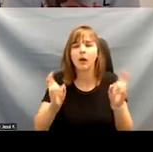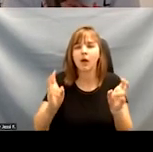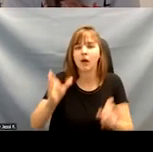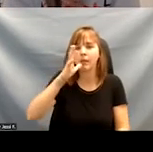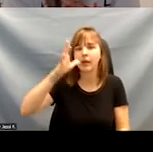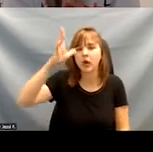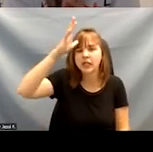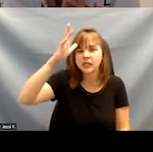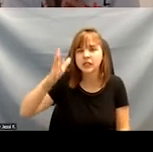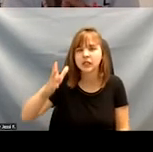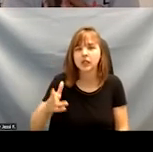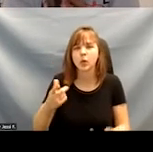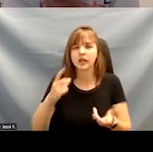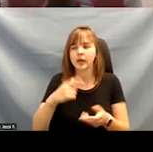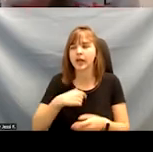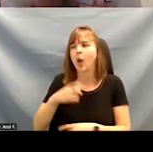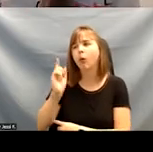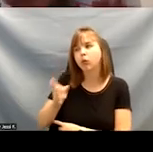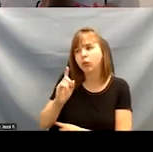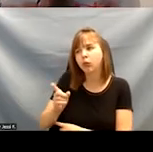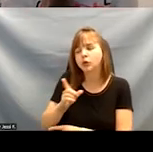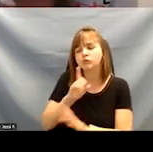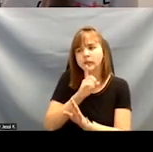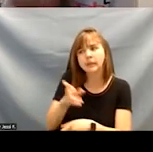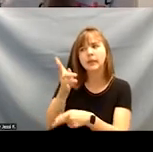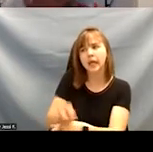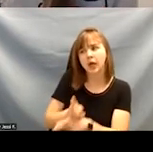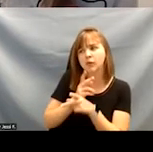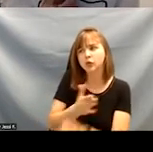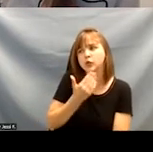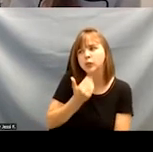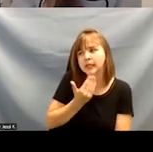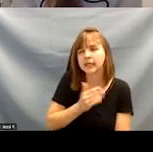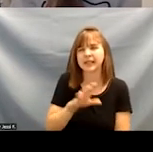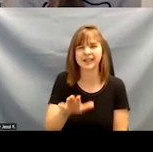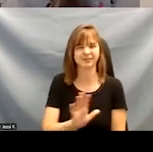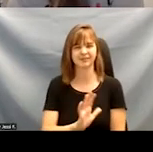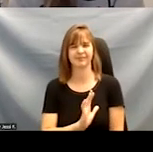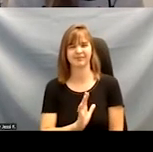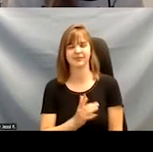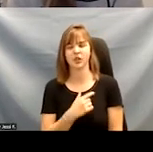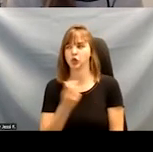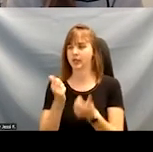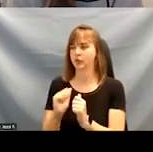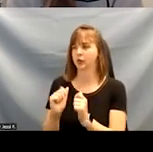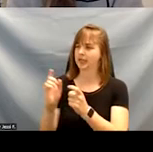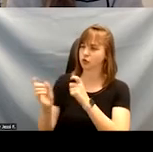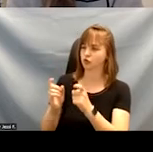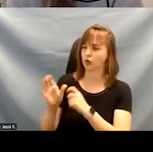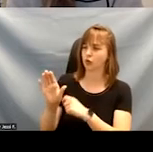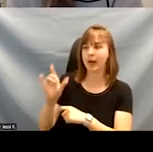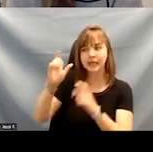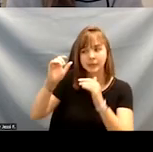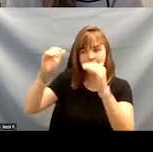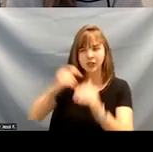averse advice or just kind of, you know, like kind of like tampering our expectations on things. I was on the phone